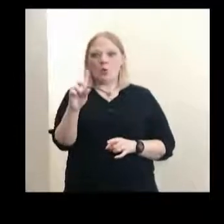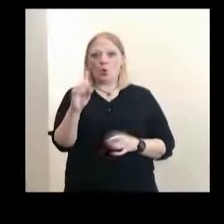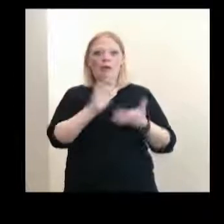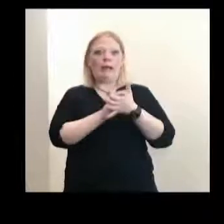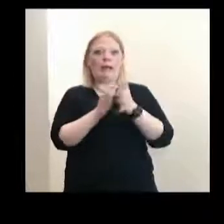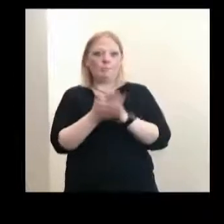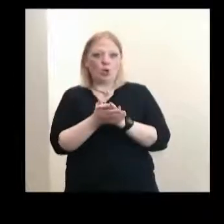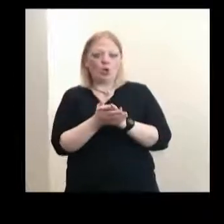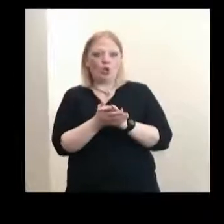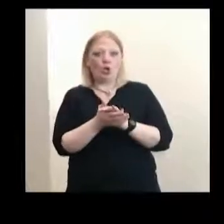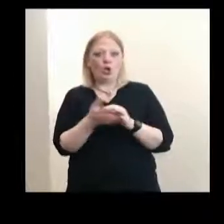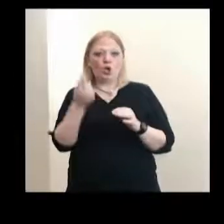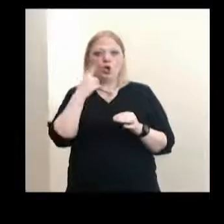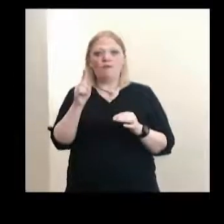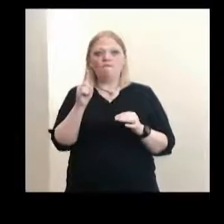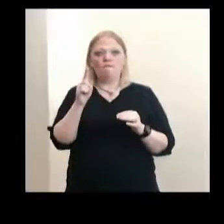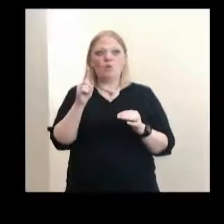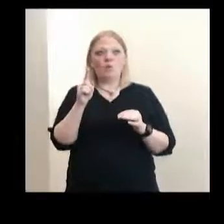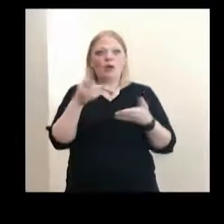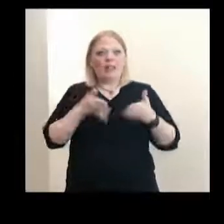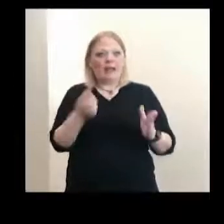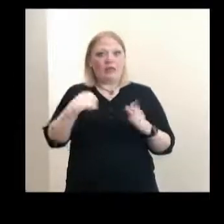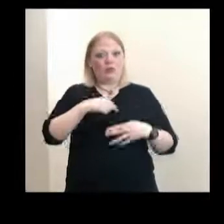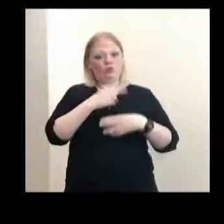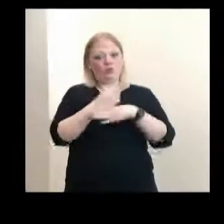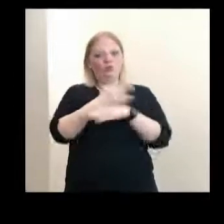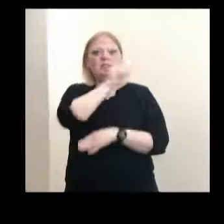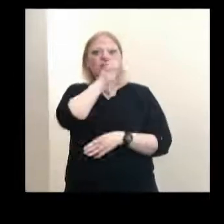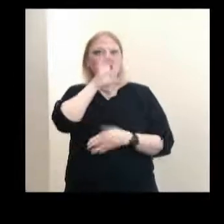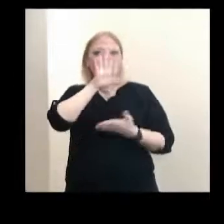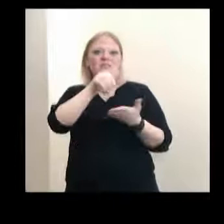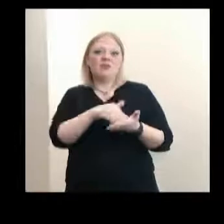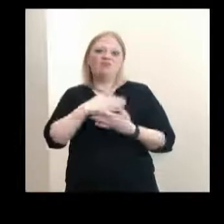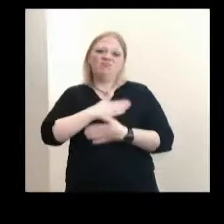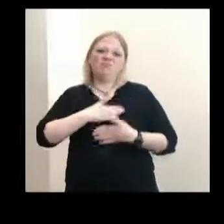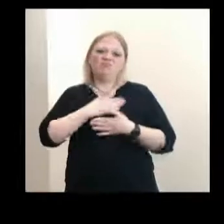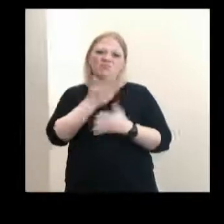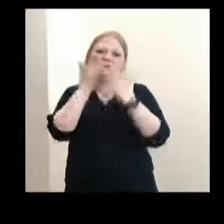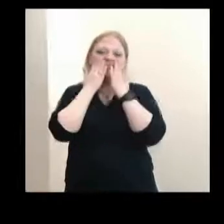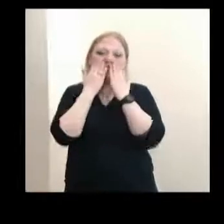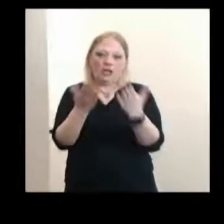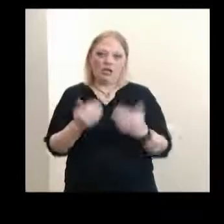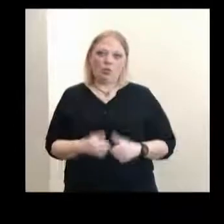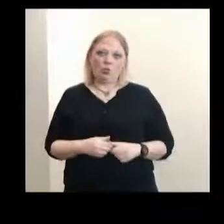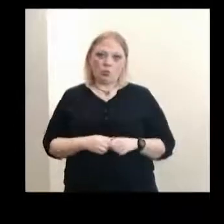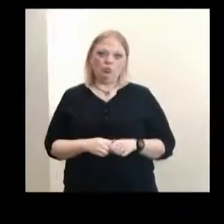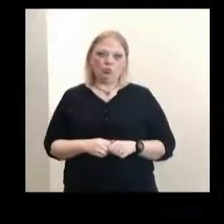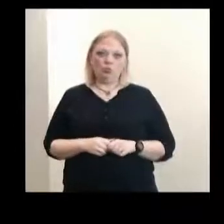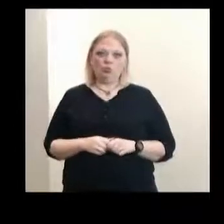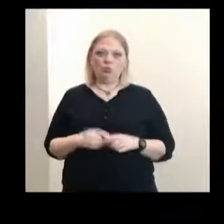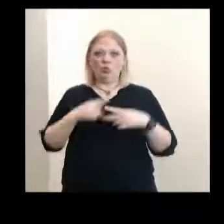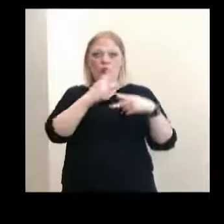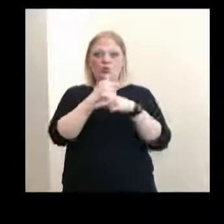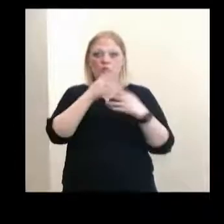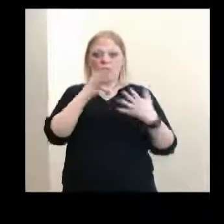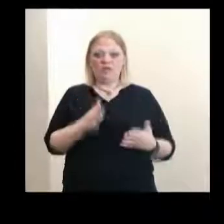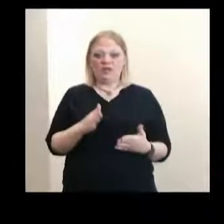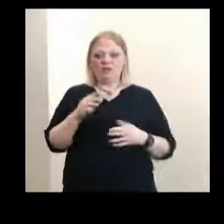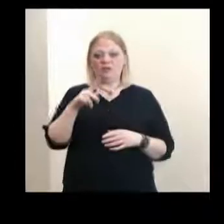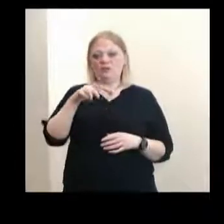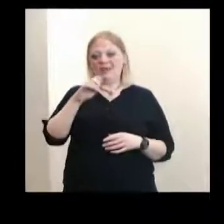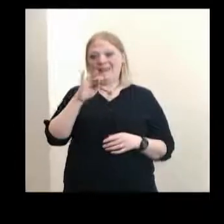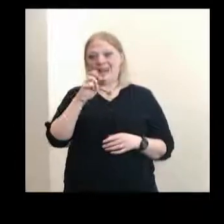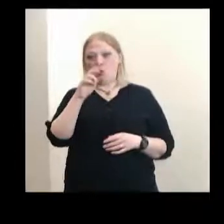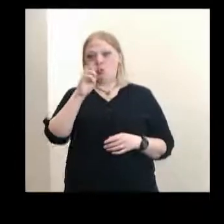up the doors of your senior centers. I really do appreciate it. So thank you to Supervisors Benchkowski,